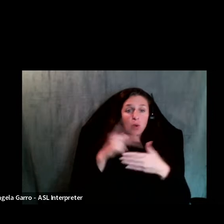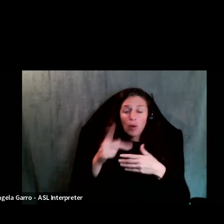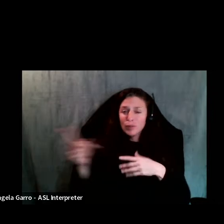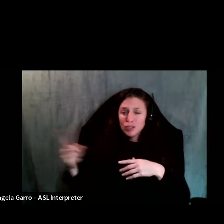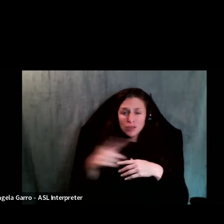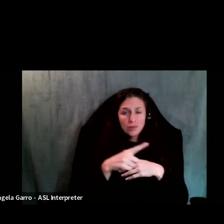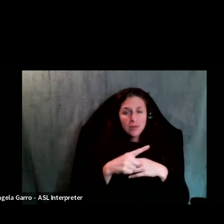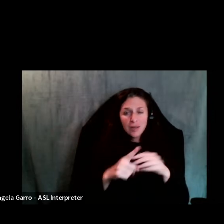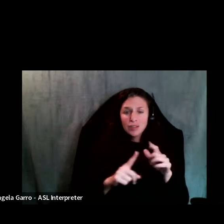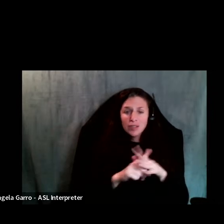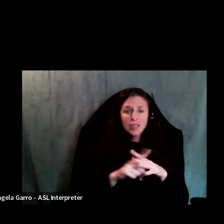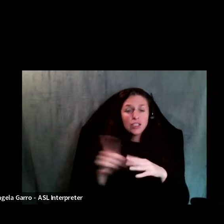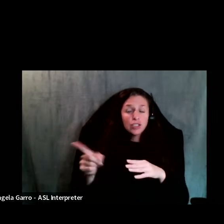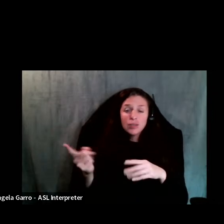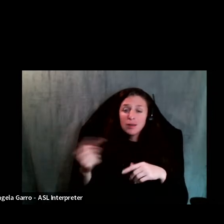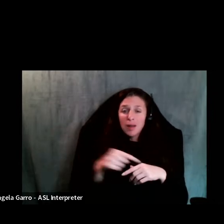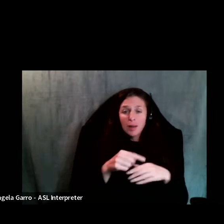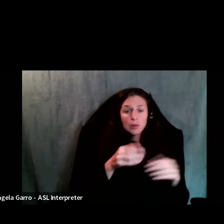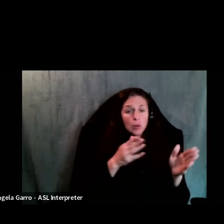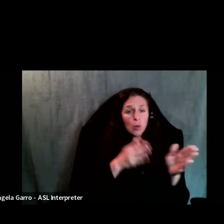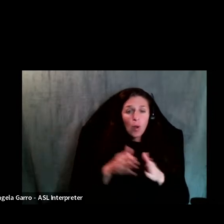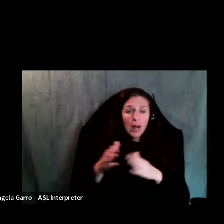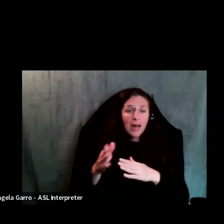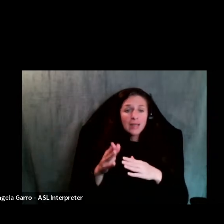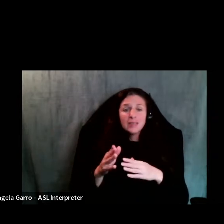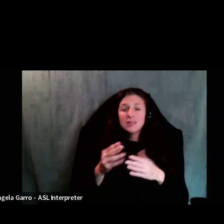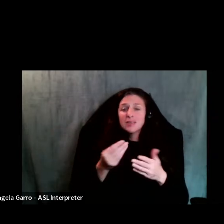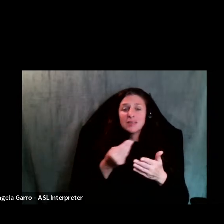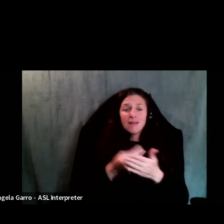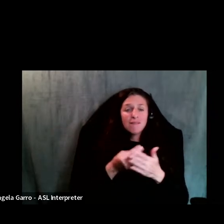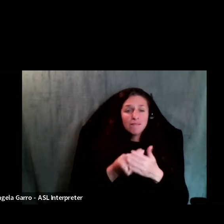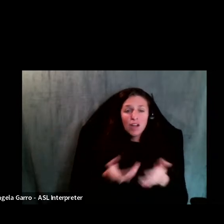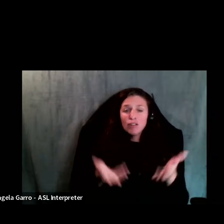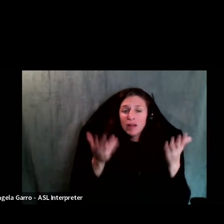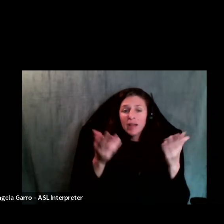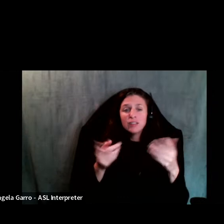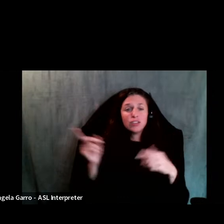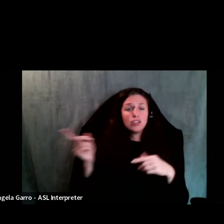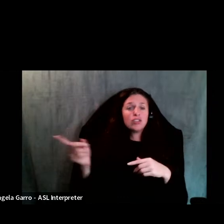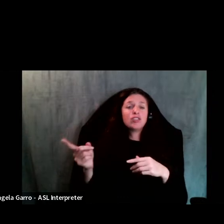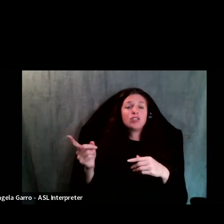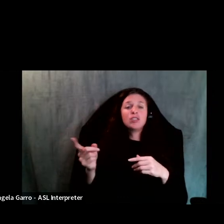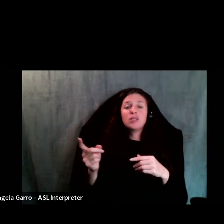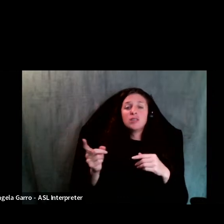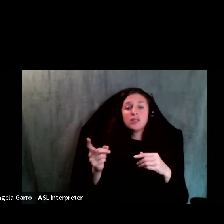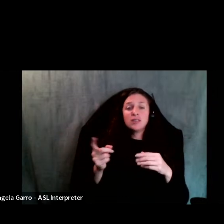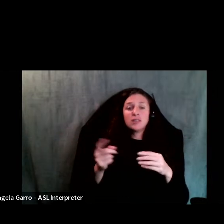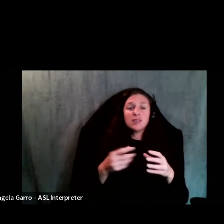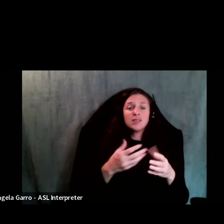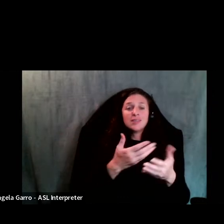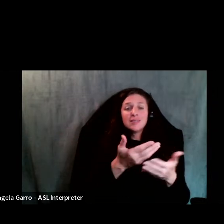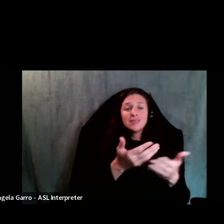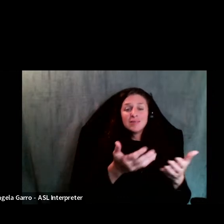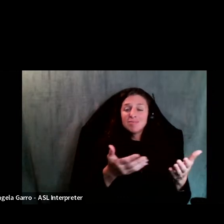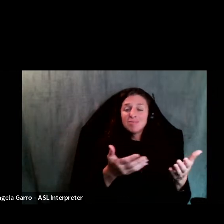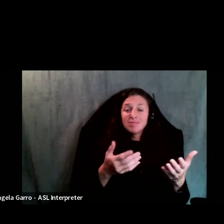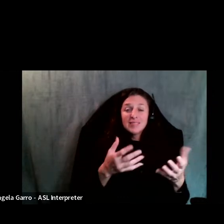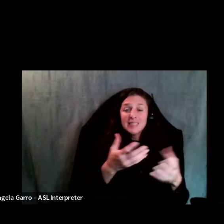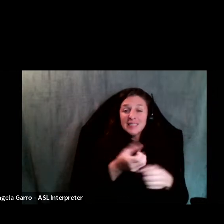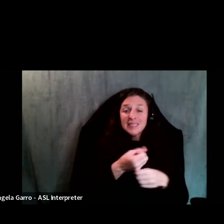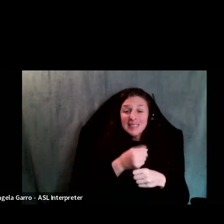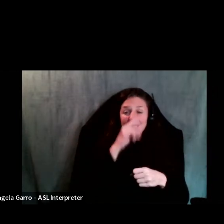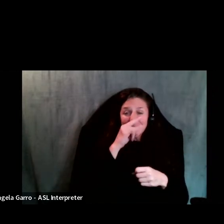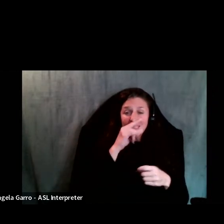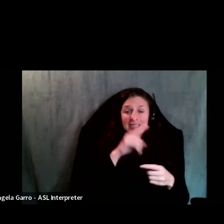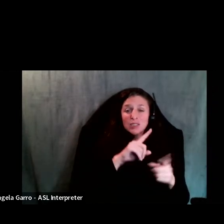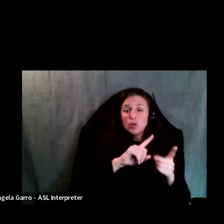She organizes fundraisers. She gets these kids to and from the